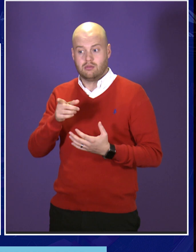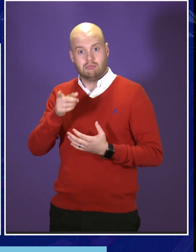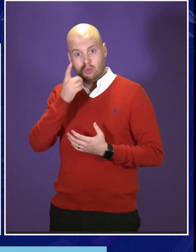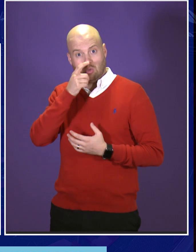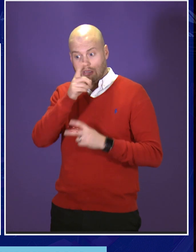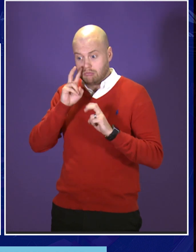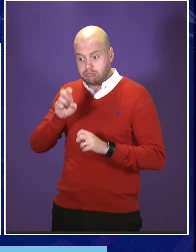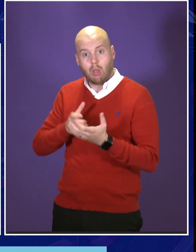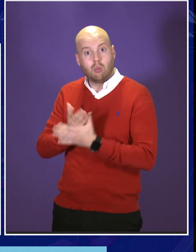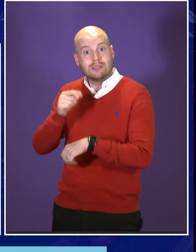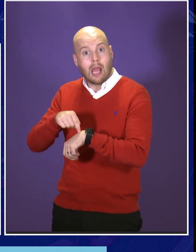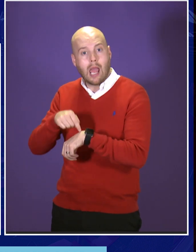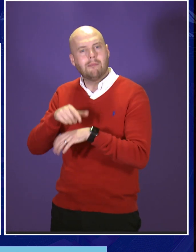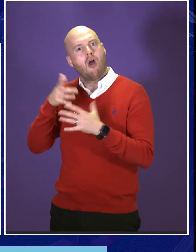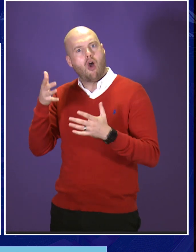or even color.